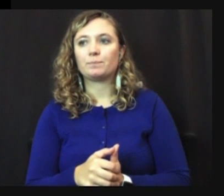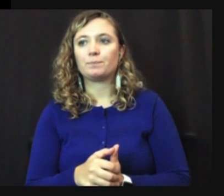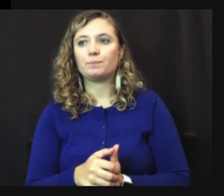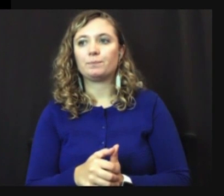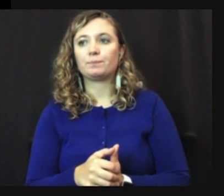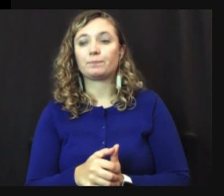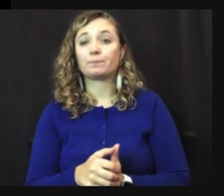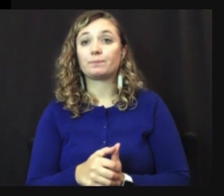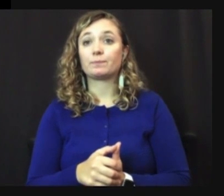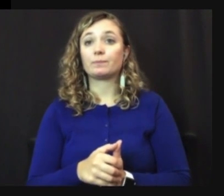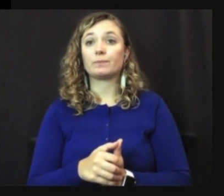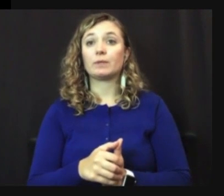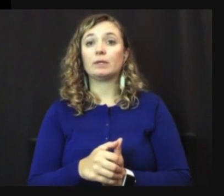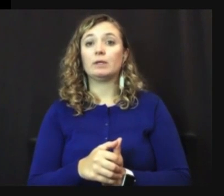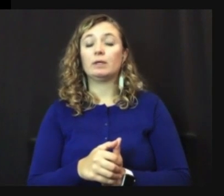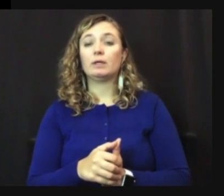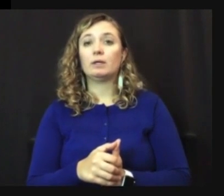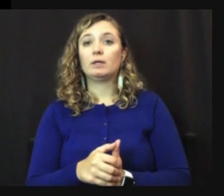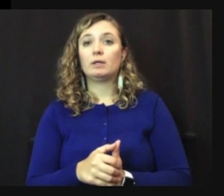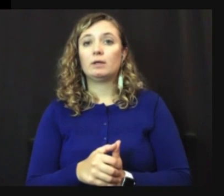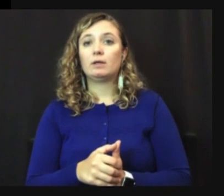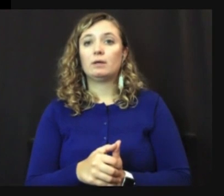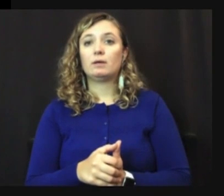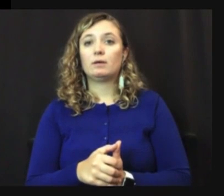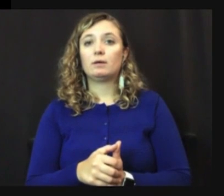And since we have, and